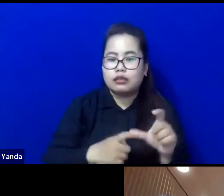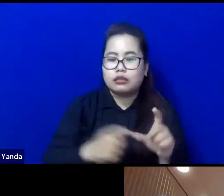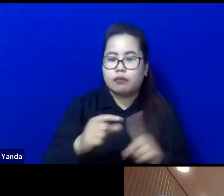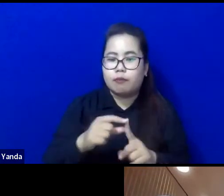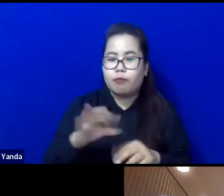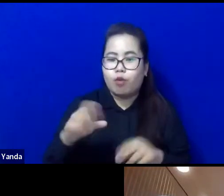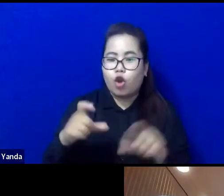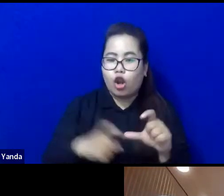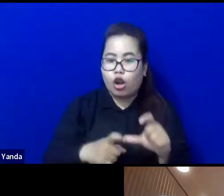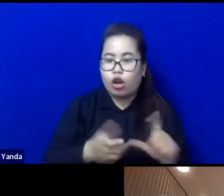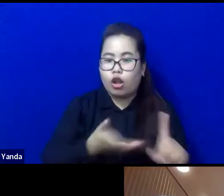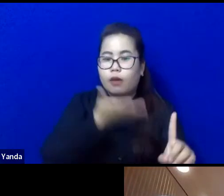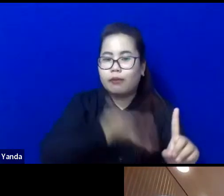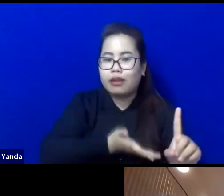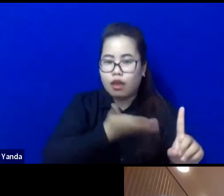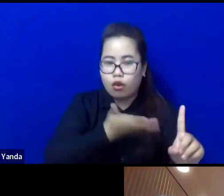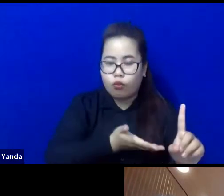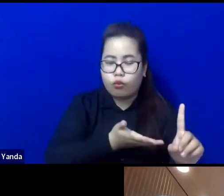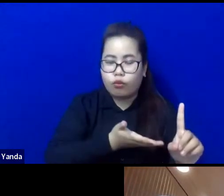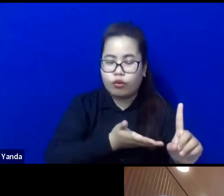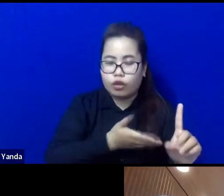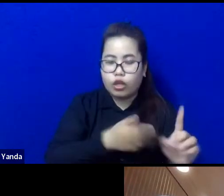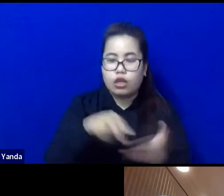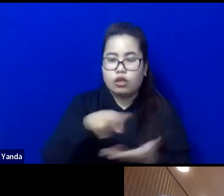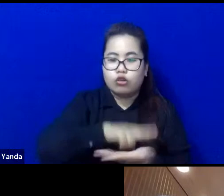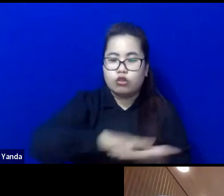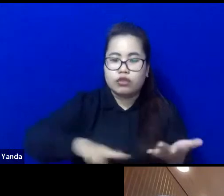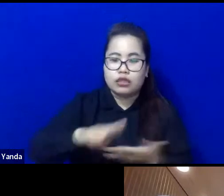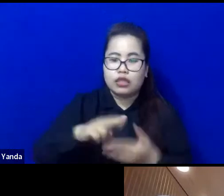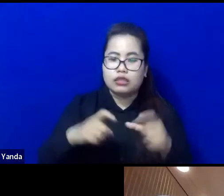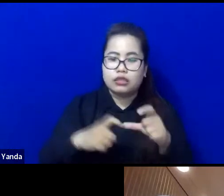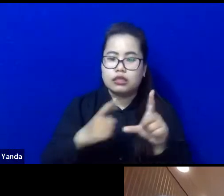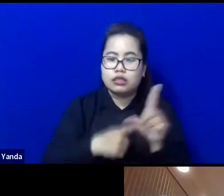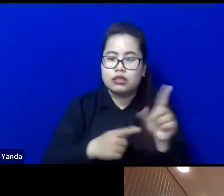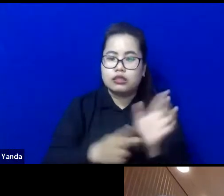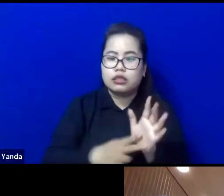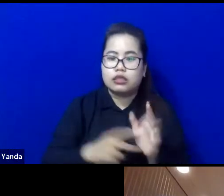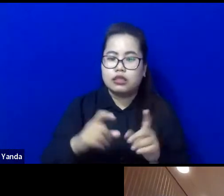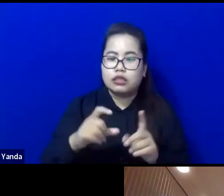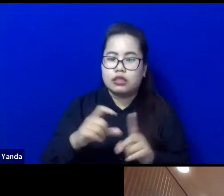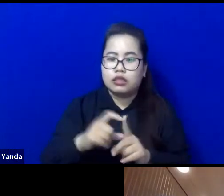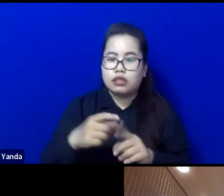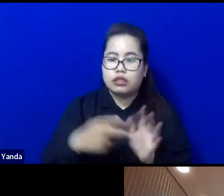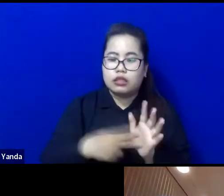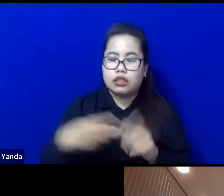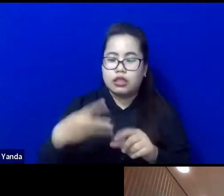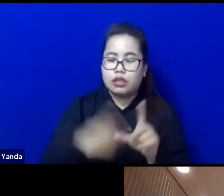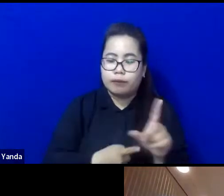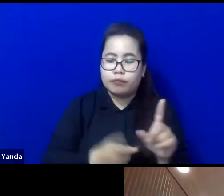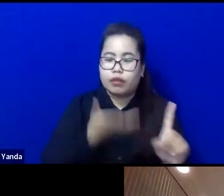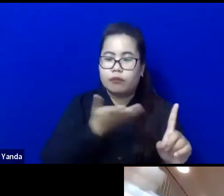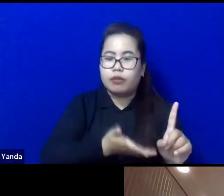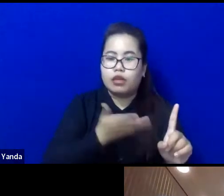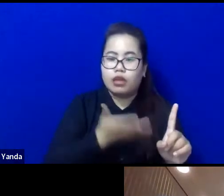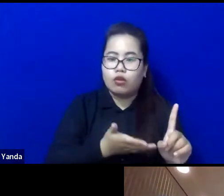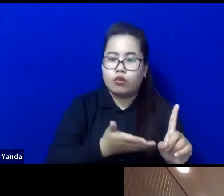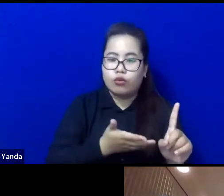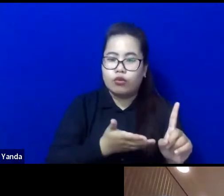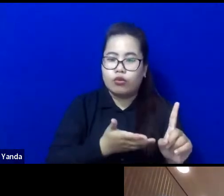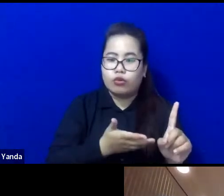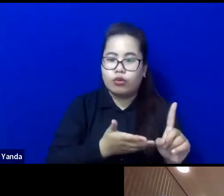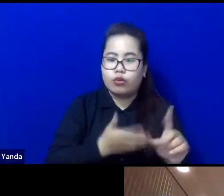but he is currently speaking from Melbourne. So Pak Hans, the same with Jo and Andrew, you